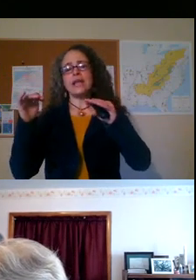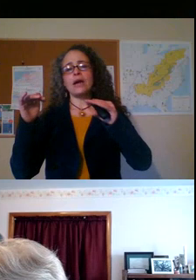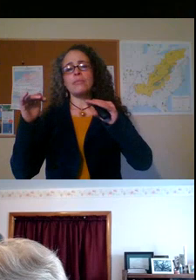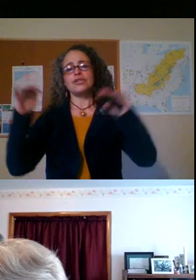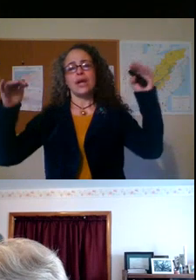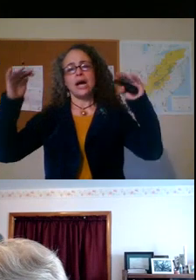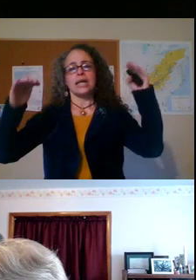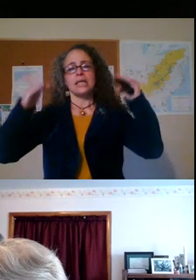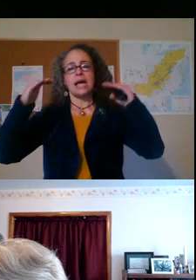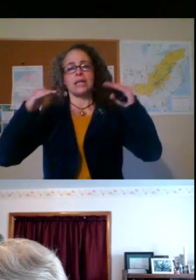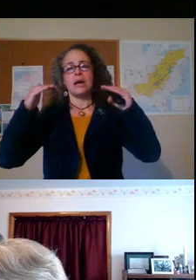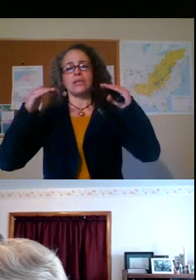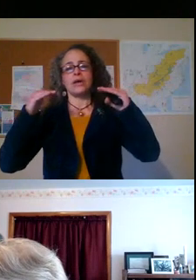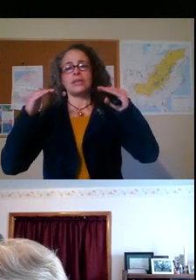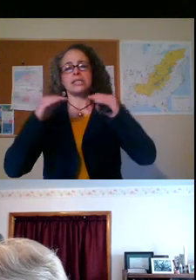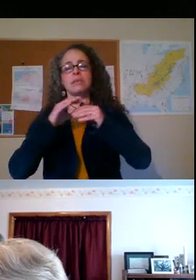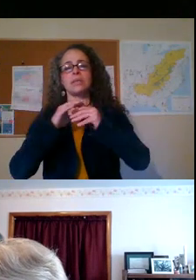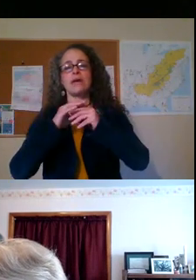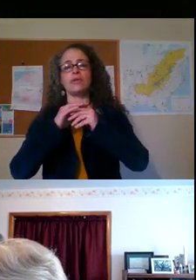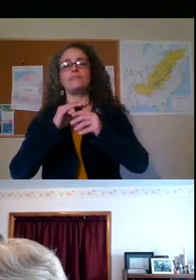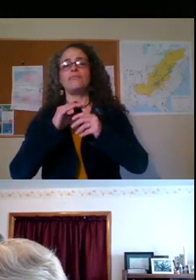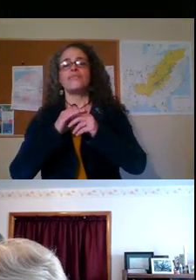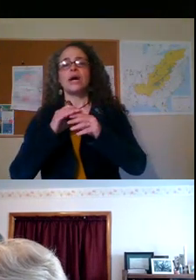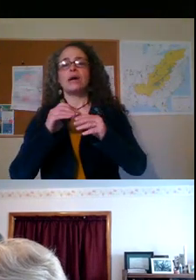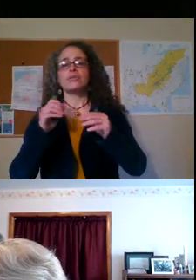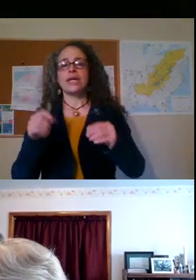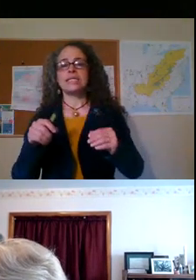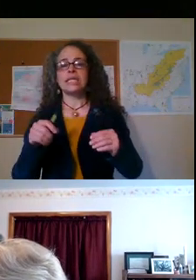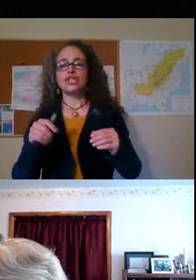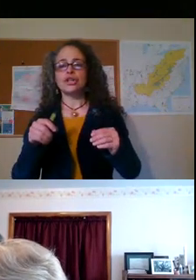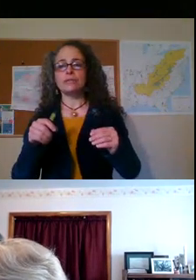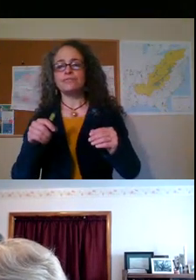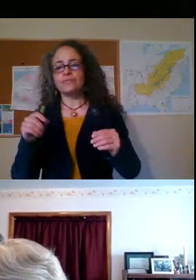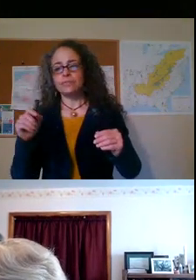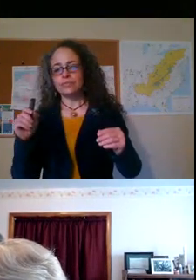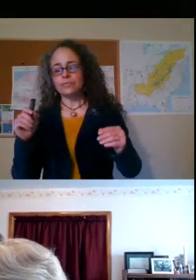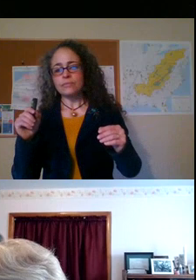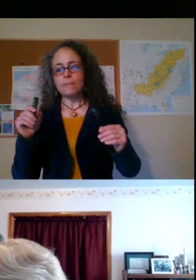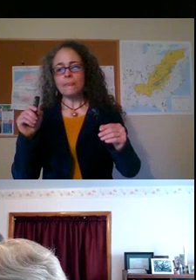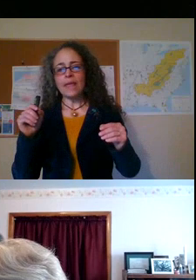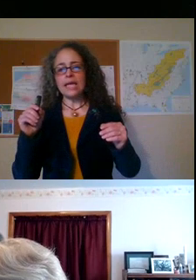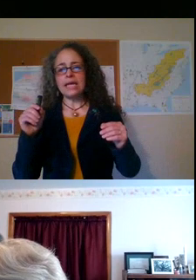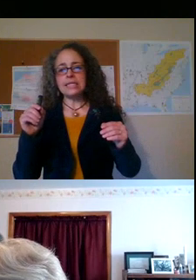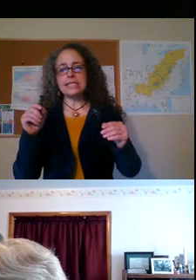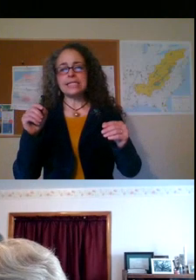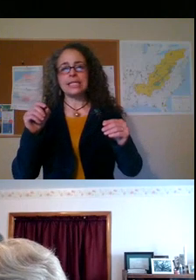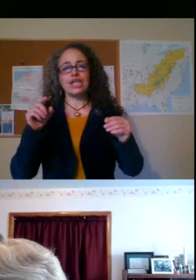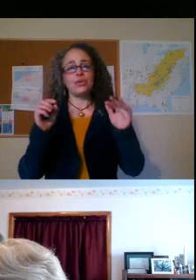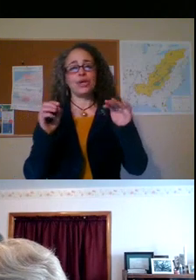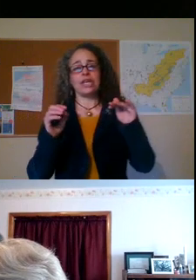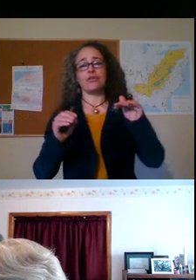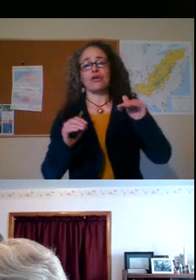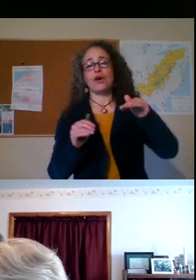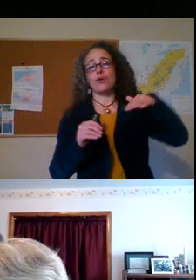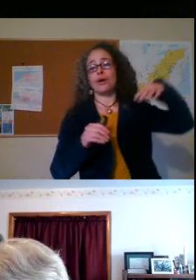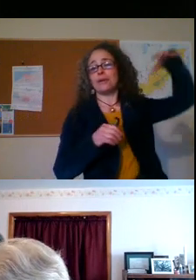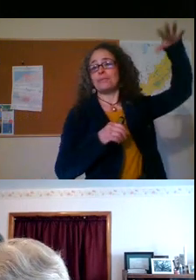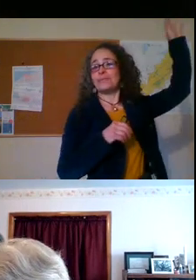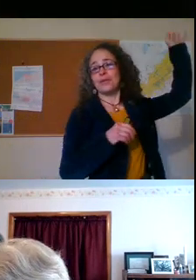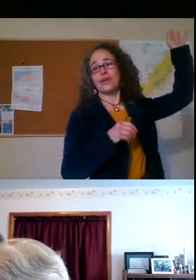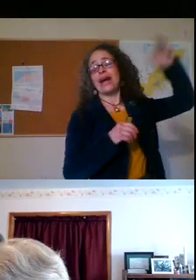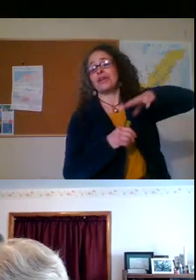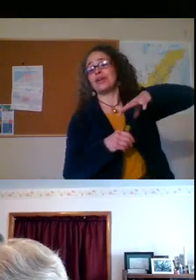you're getting there, but you're not exactly on the same level. Transitional is you could either